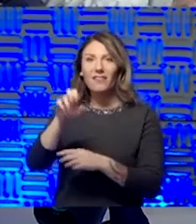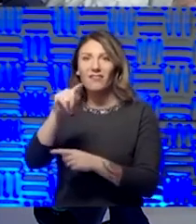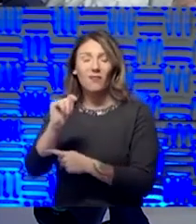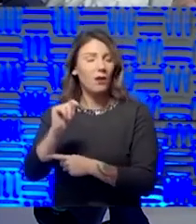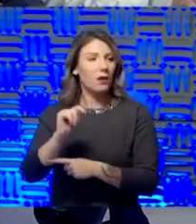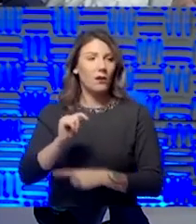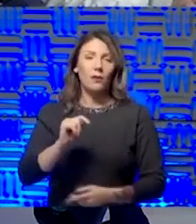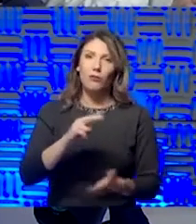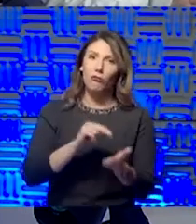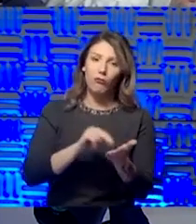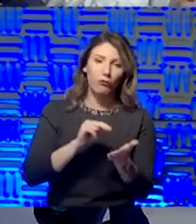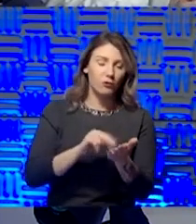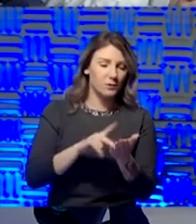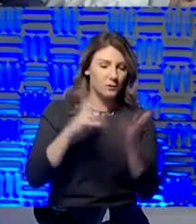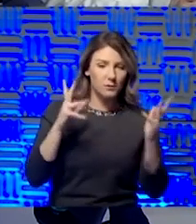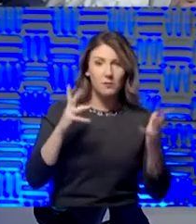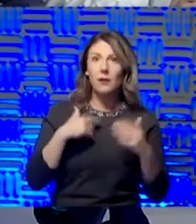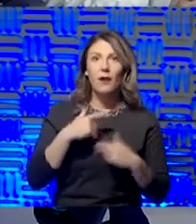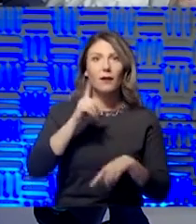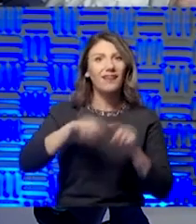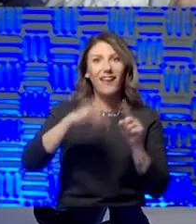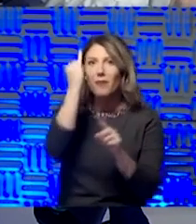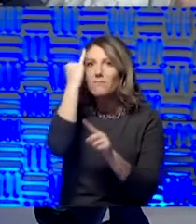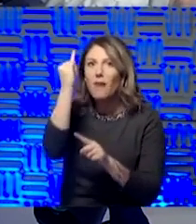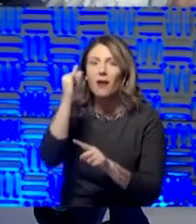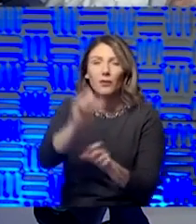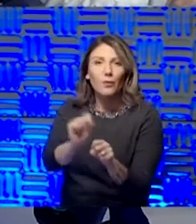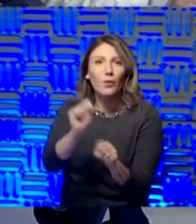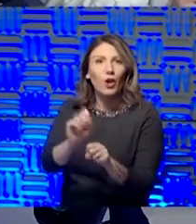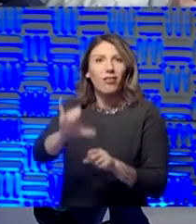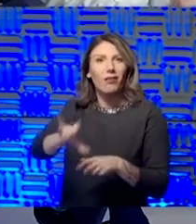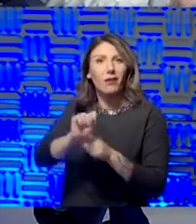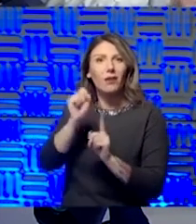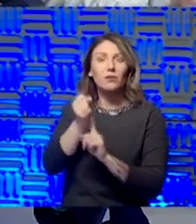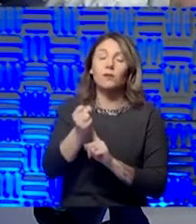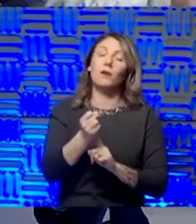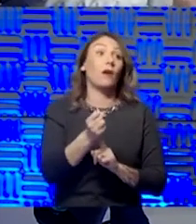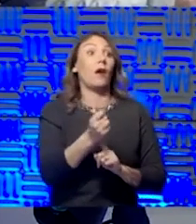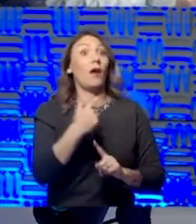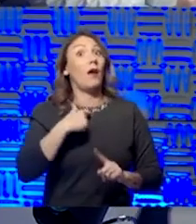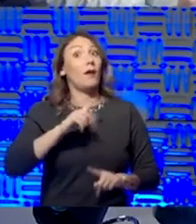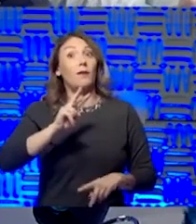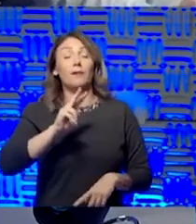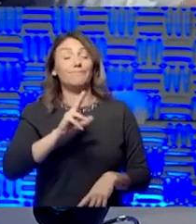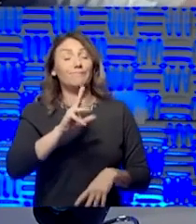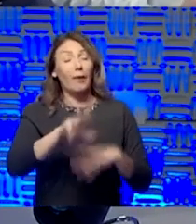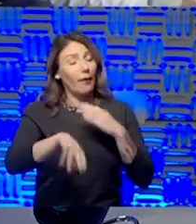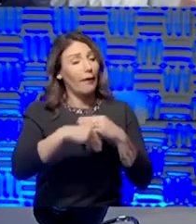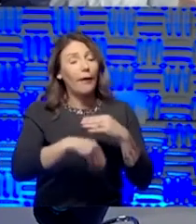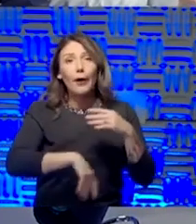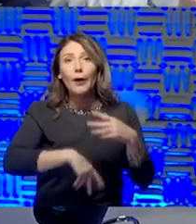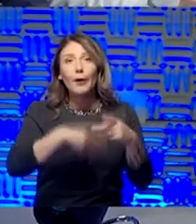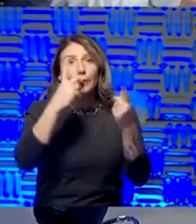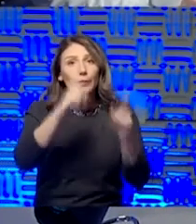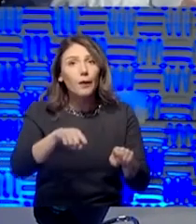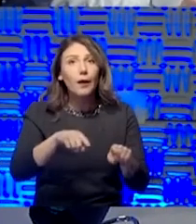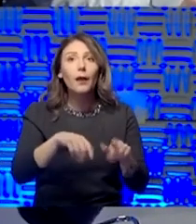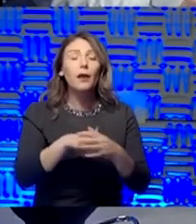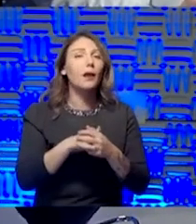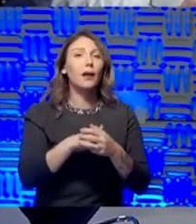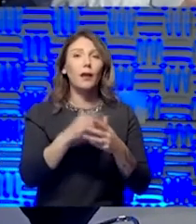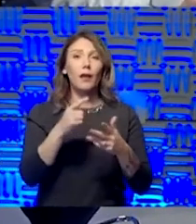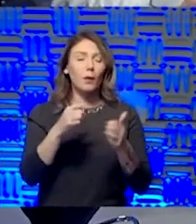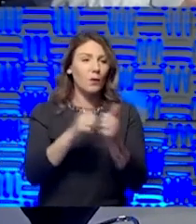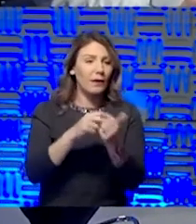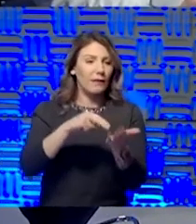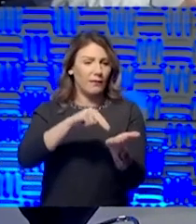imagine having them work in that condition. That's tough. And I can't second that more. You know, here we would round and be in the patient's room for